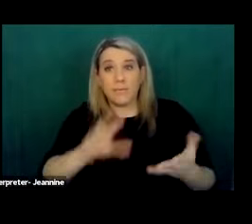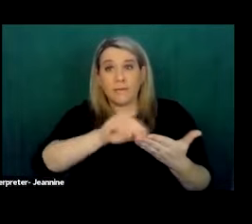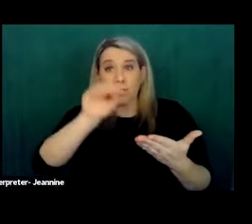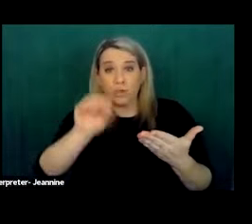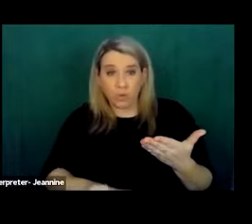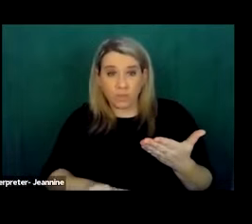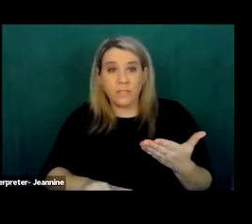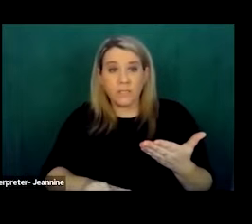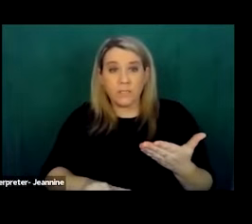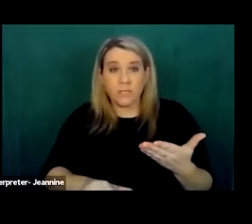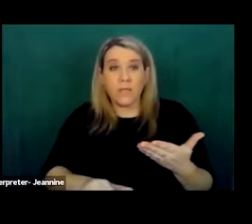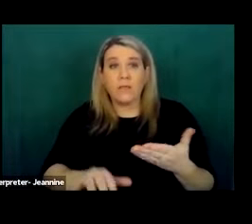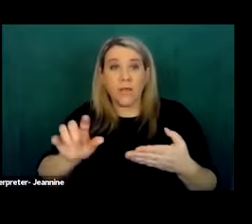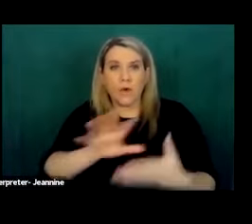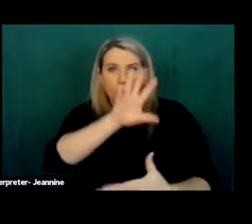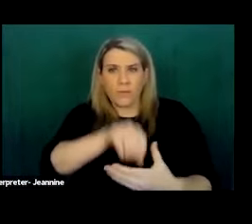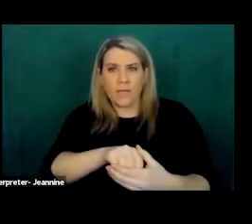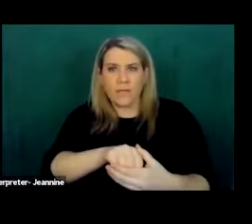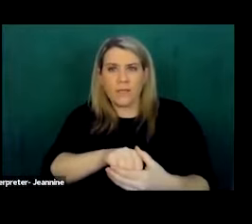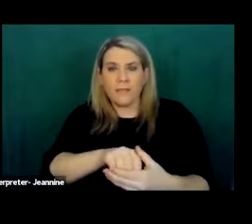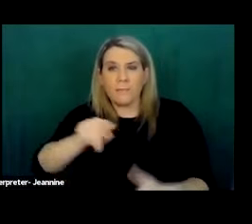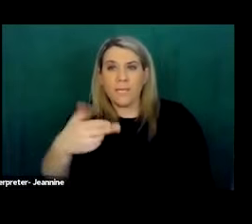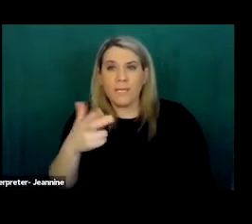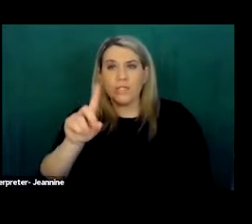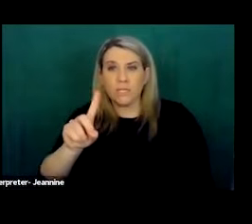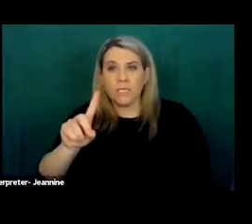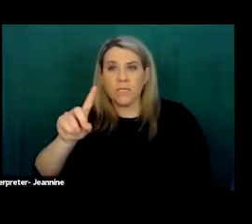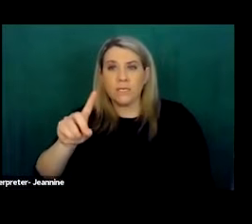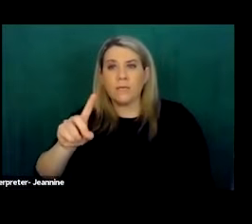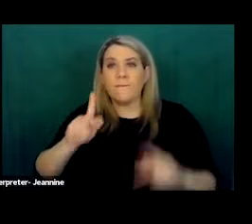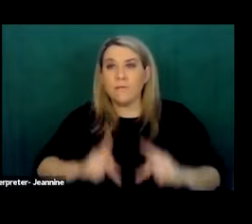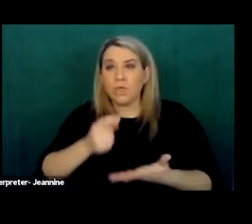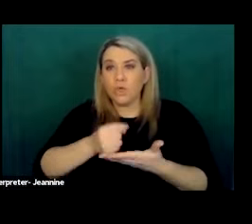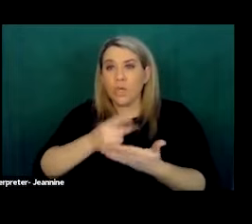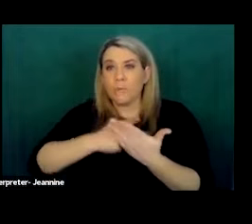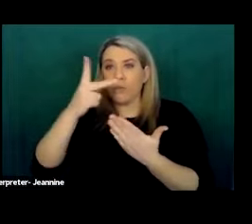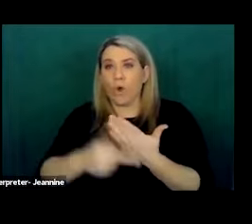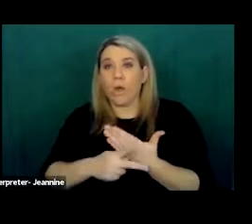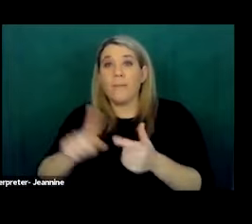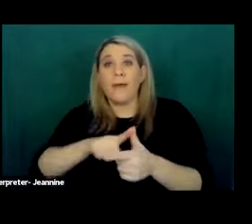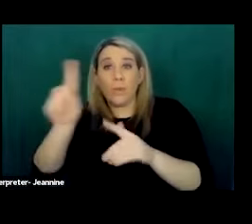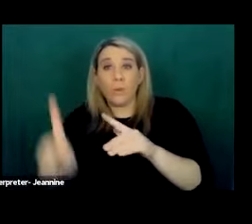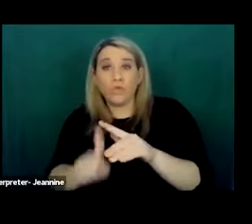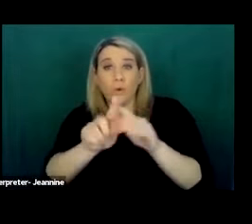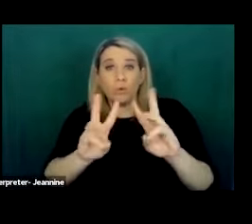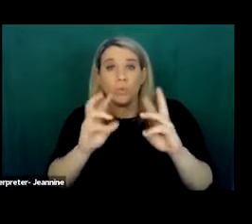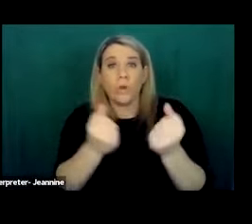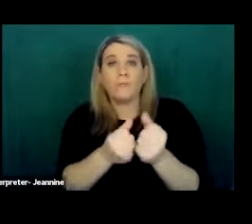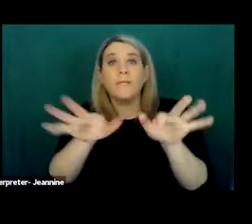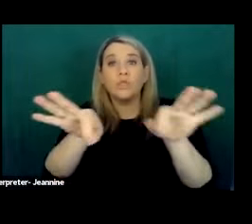the Doctorate of Physical Therapy program. And then we come in and do a workshop describing what the assessment